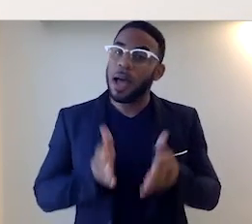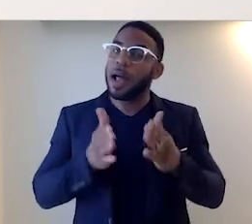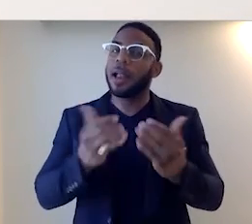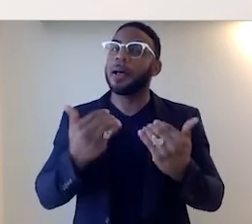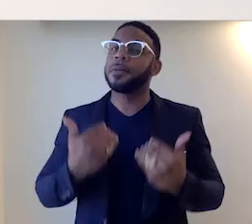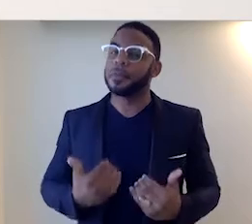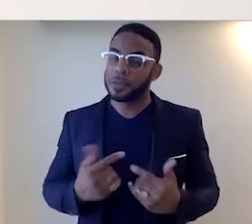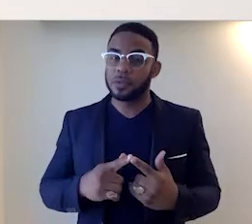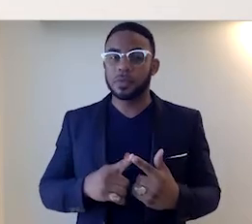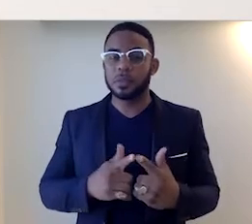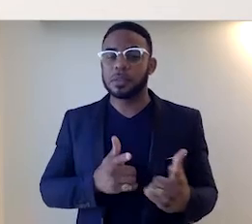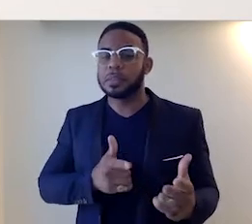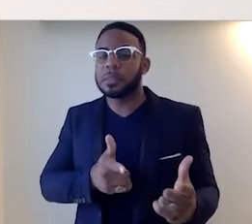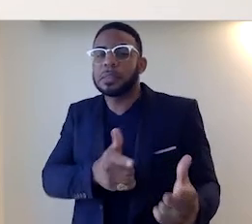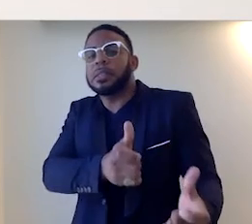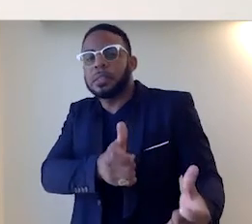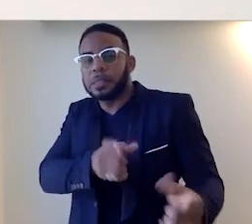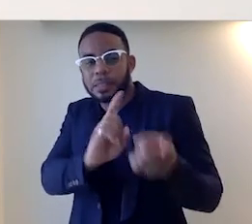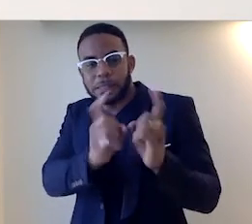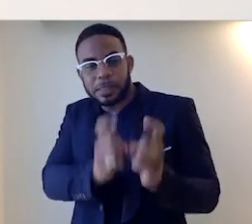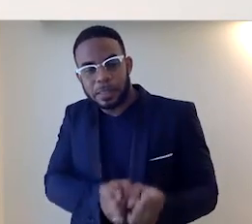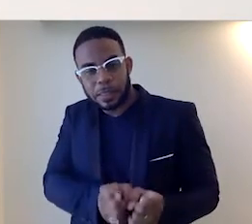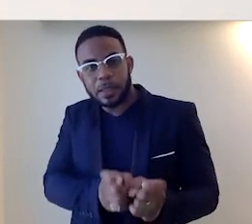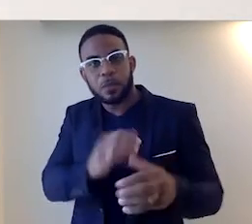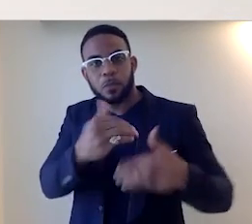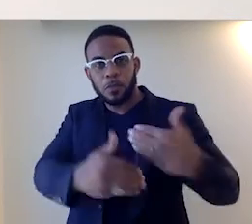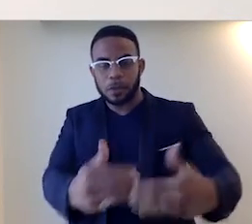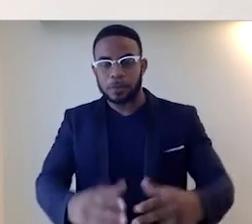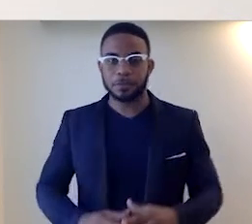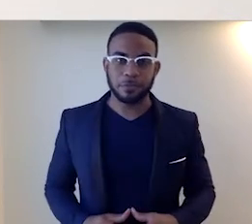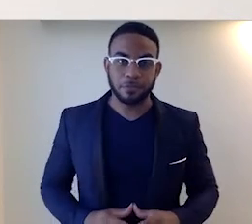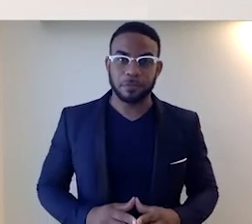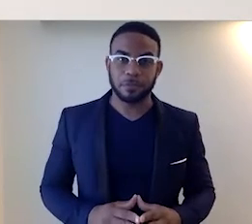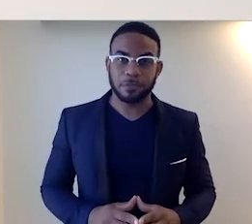allowed me to speed up the editing process.